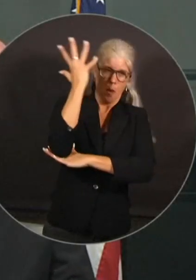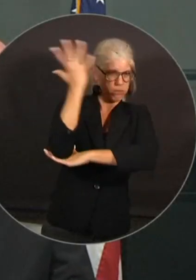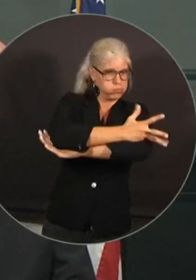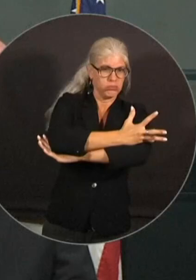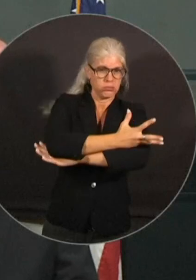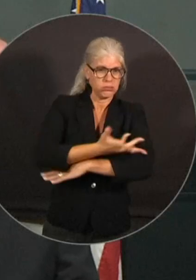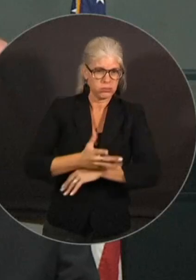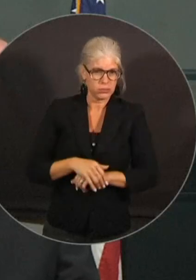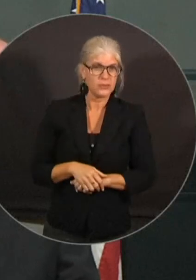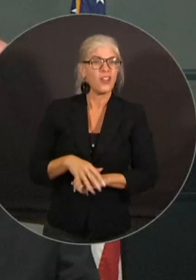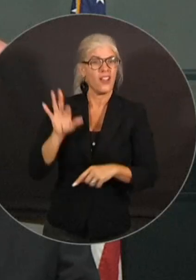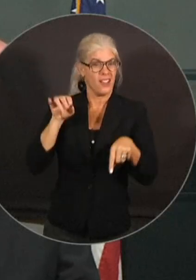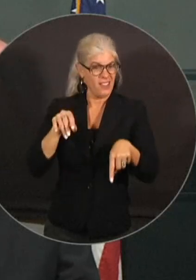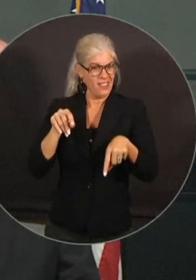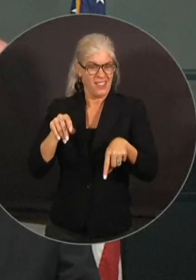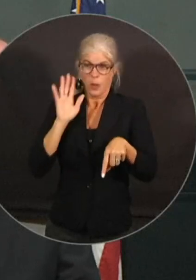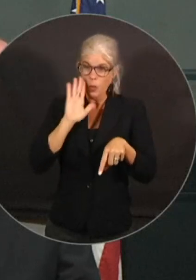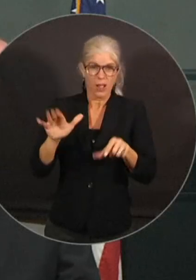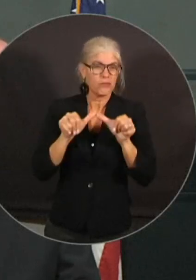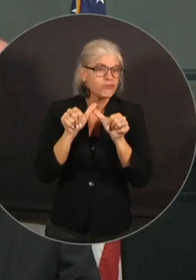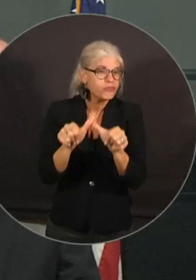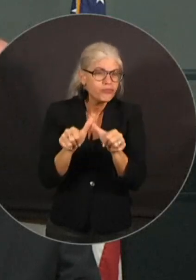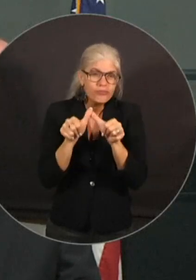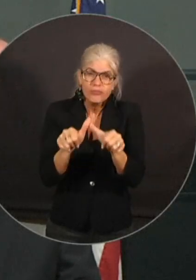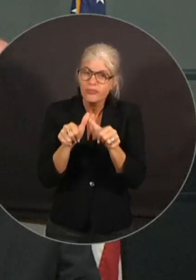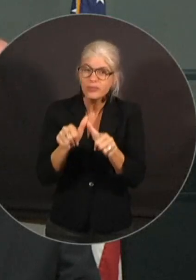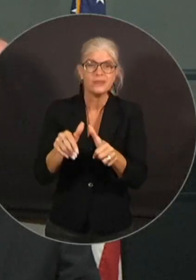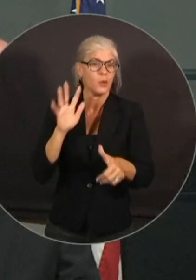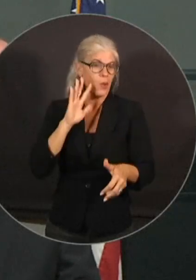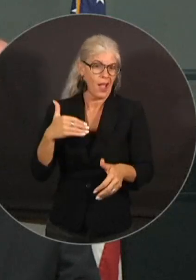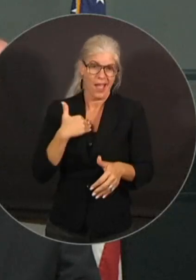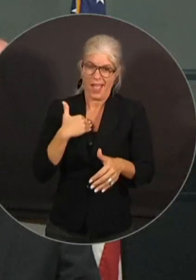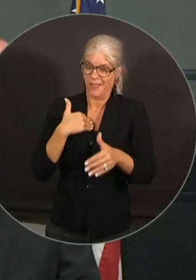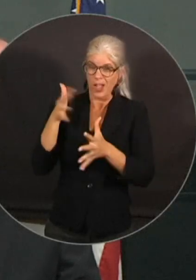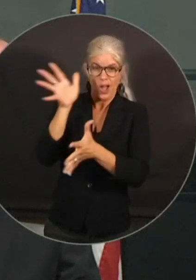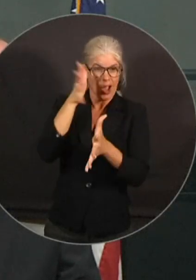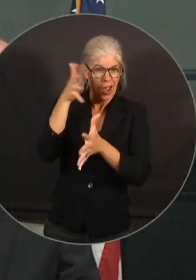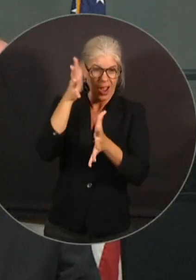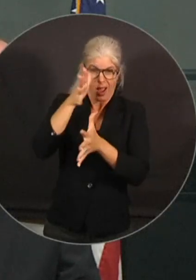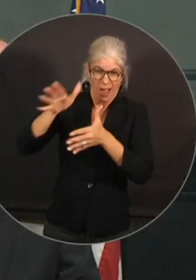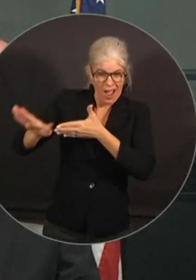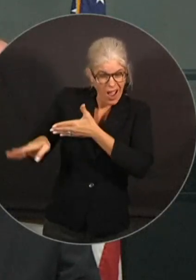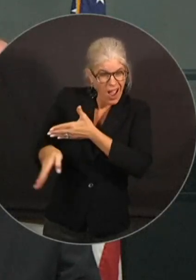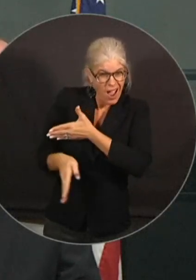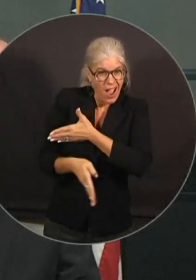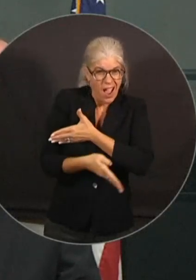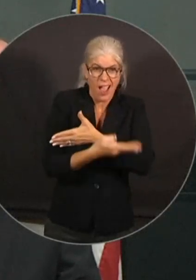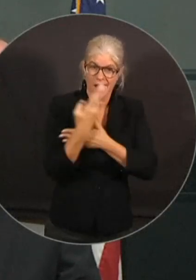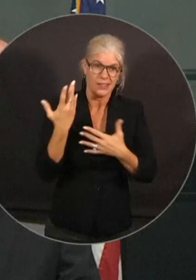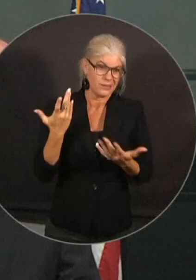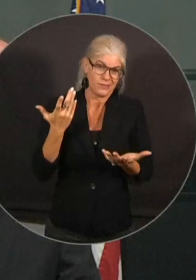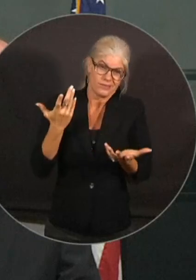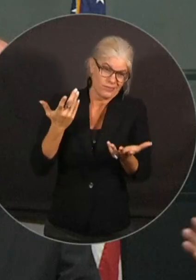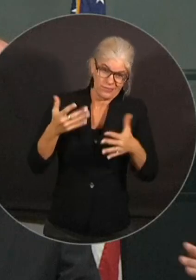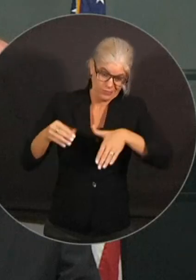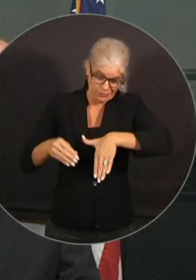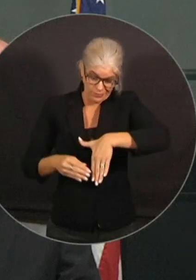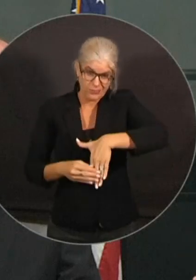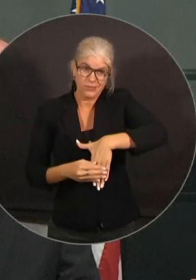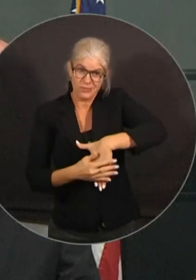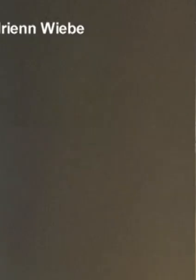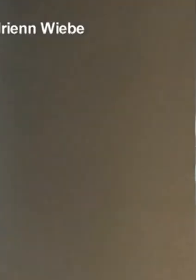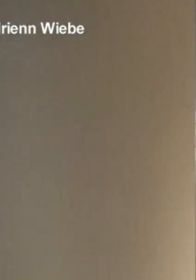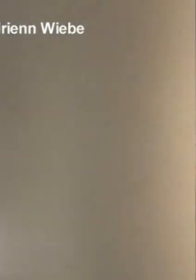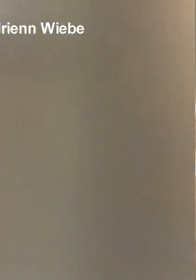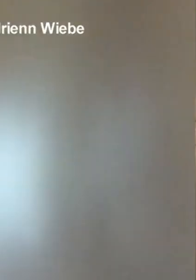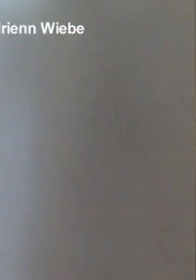This is going to extend. I mean, you're going to have hurricane force winds that are going to extend across a couple counties to the east